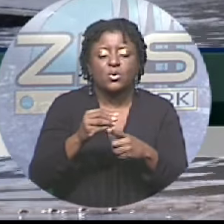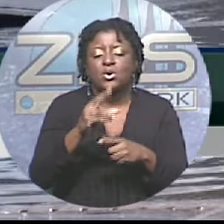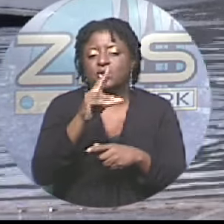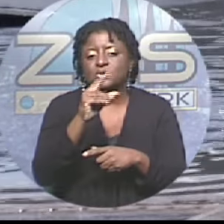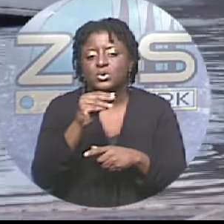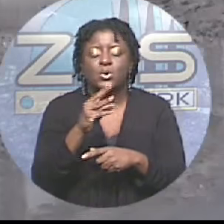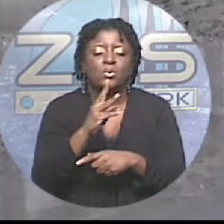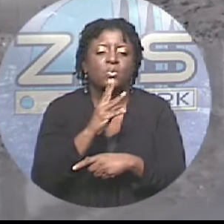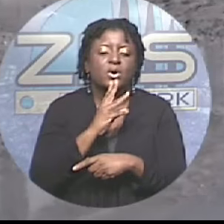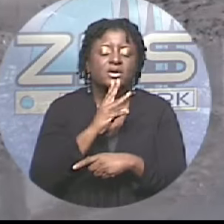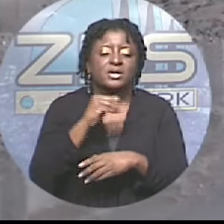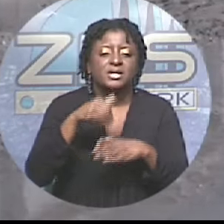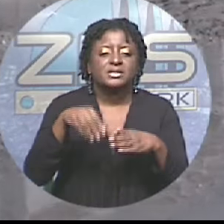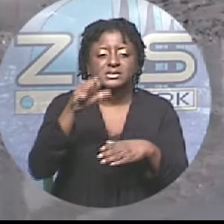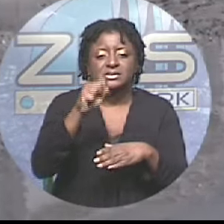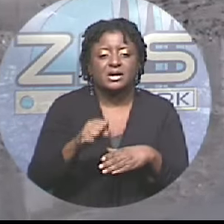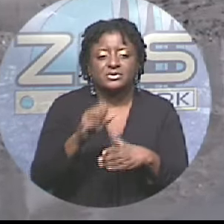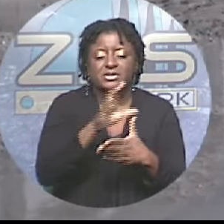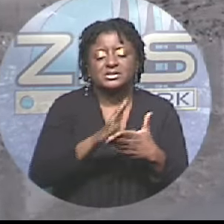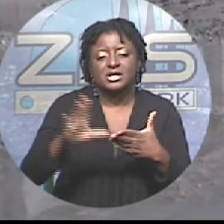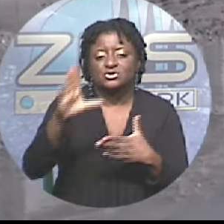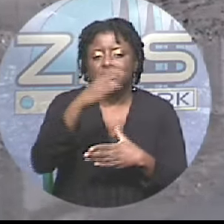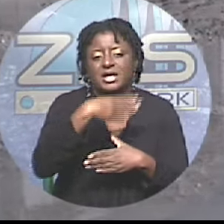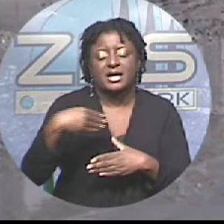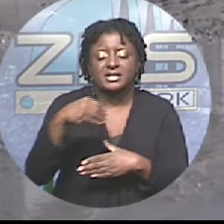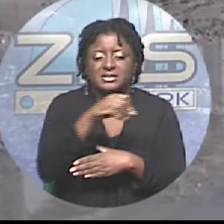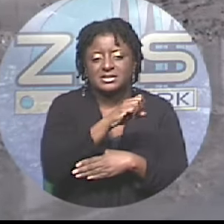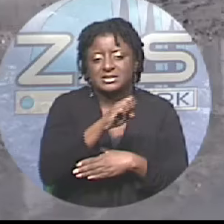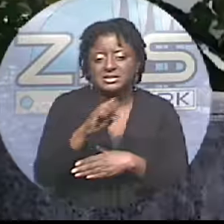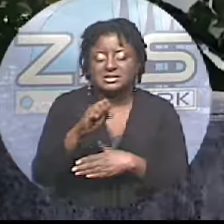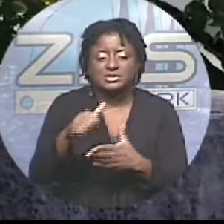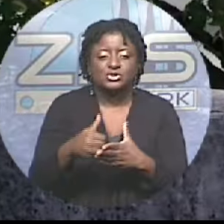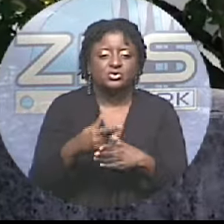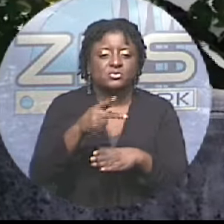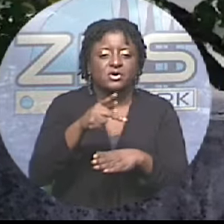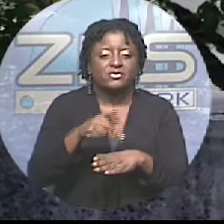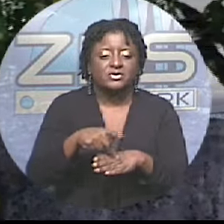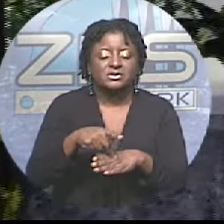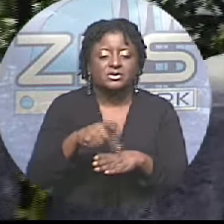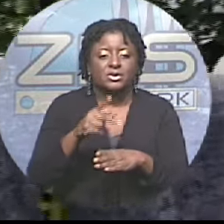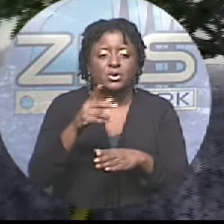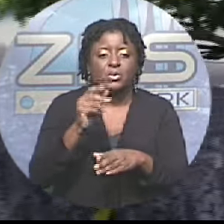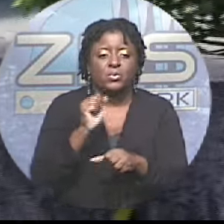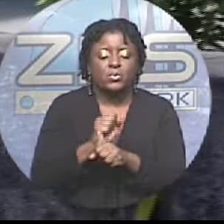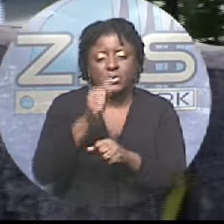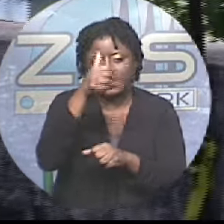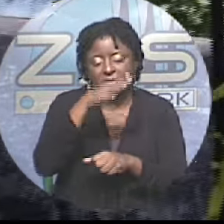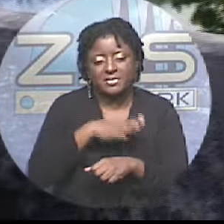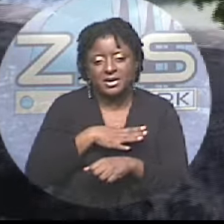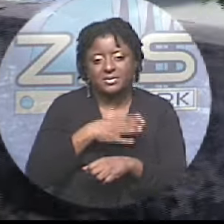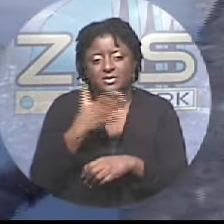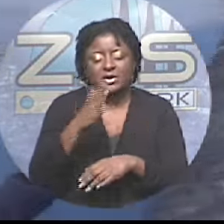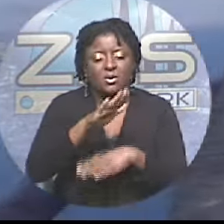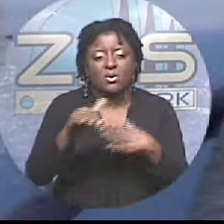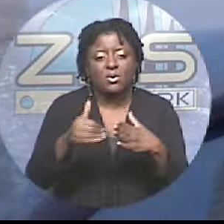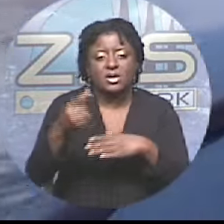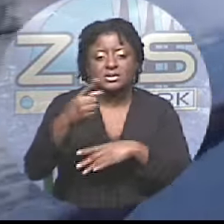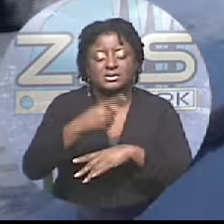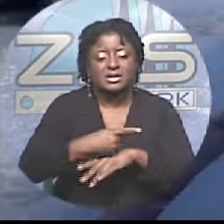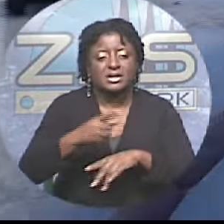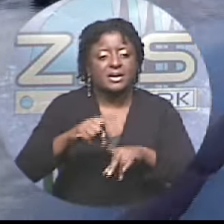New Providence. Crews have been on site all day working to fix the issue, but still that didn't stop a resident whose house is